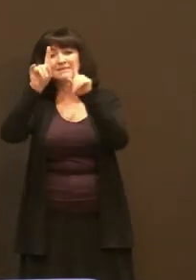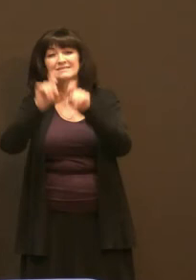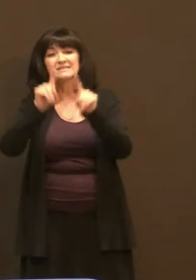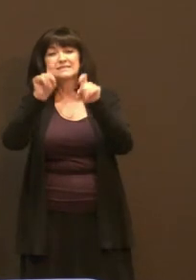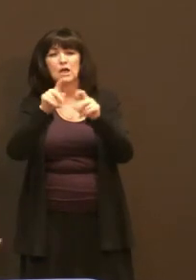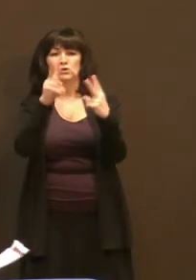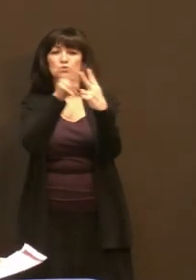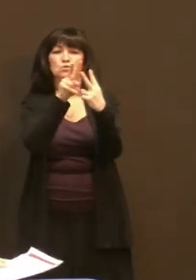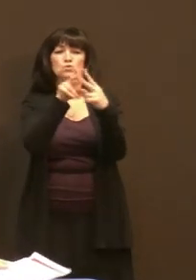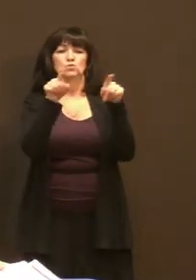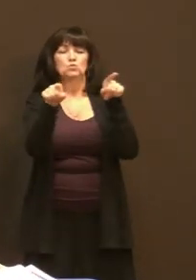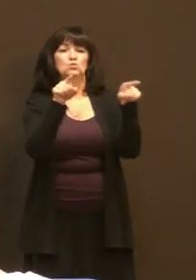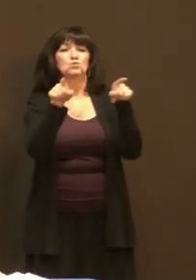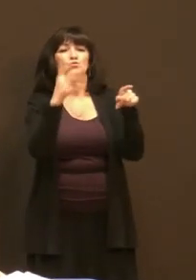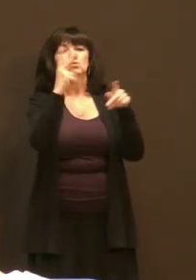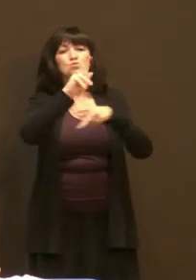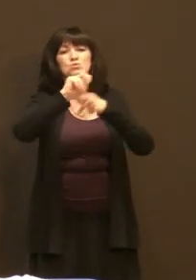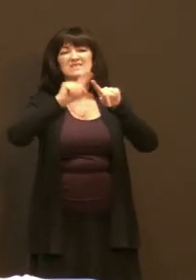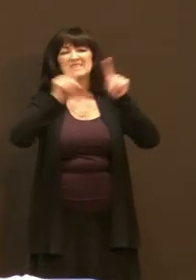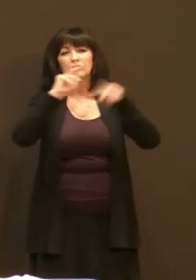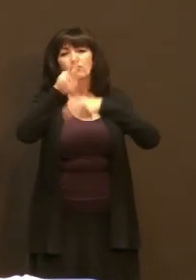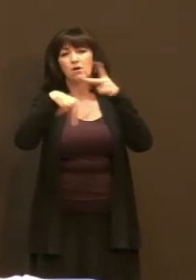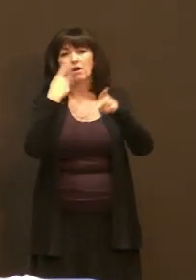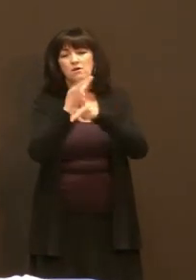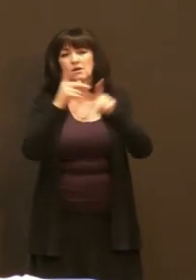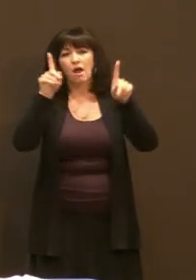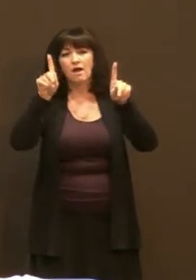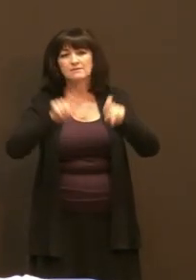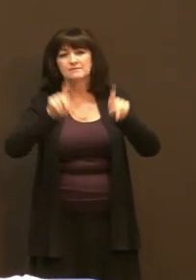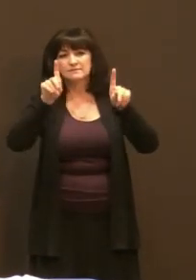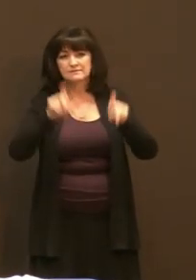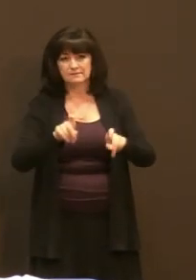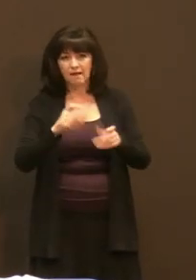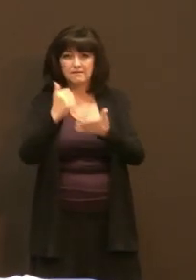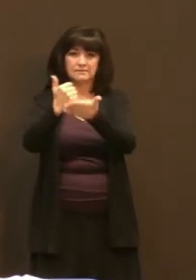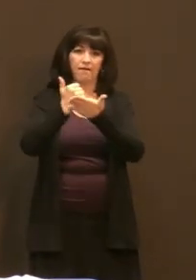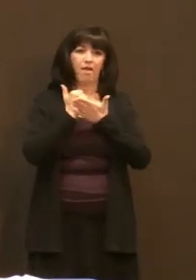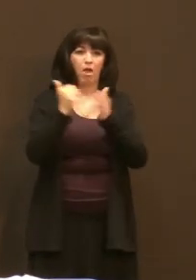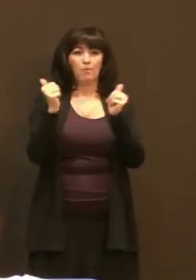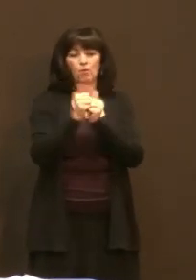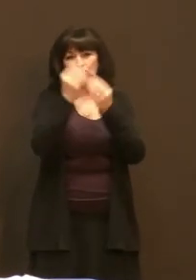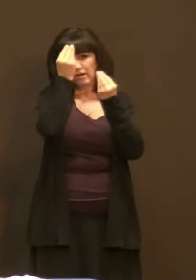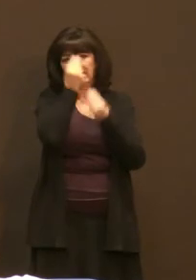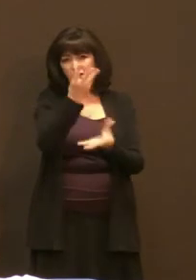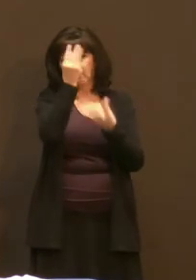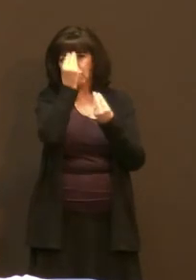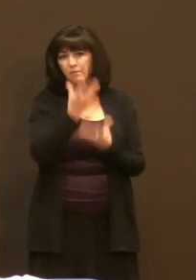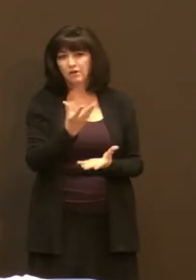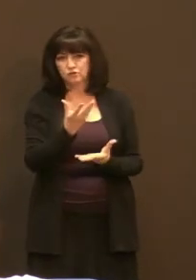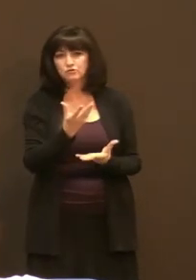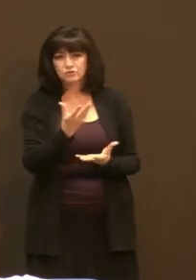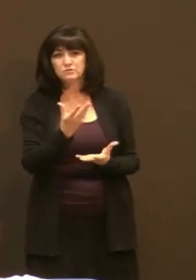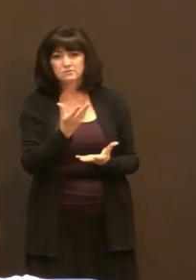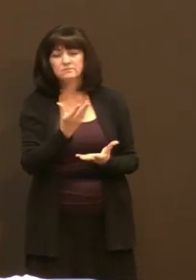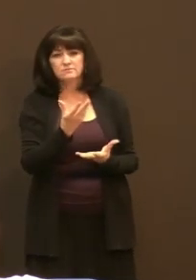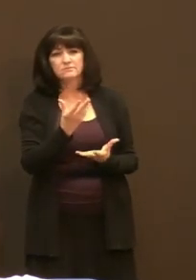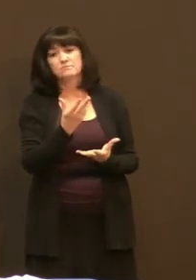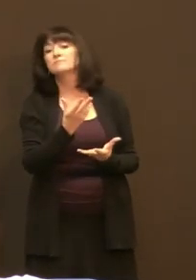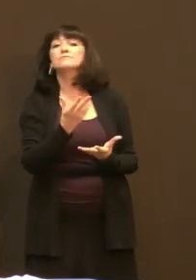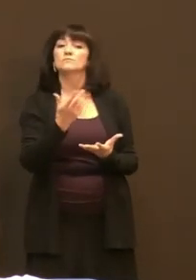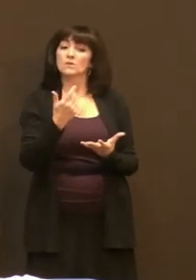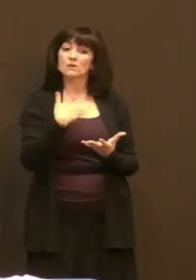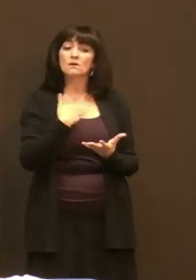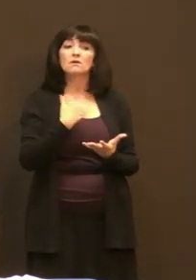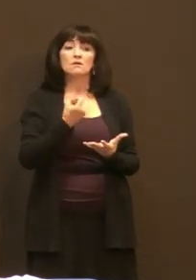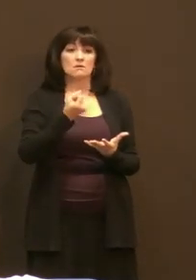to us having the information we need to know that once we've got it more